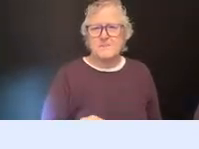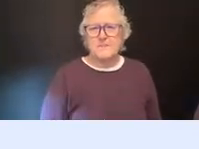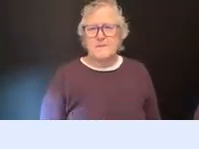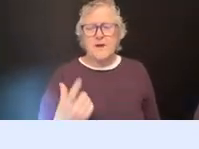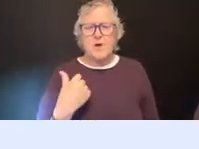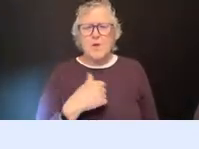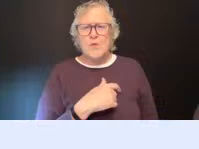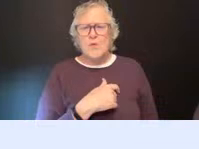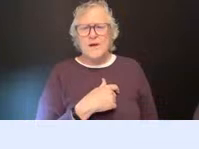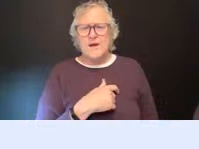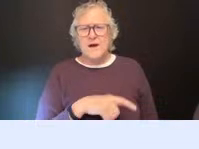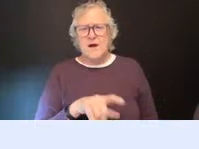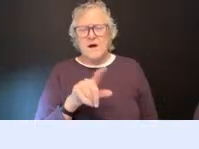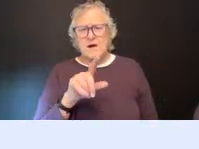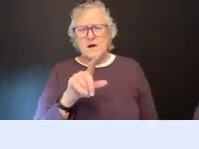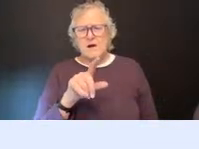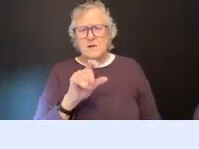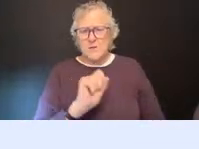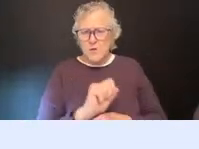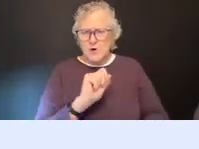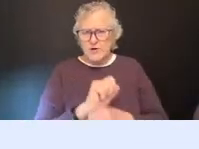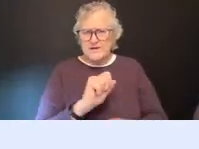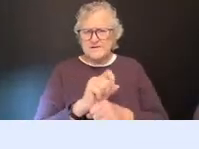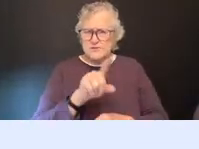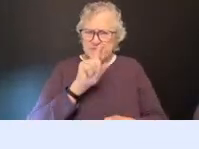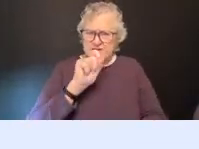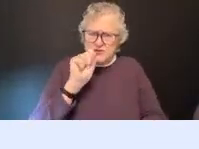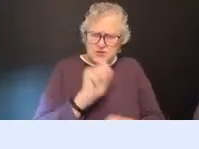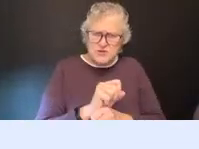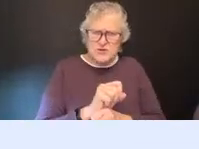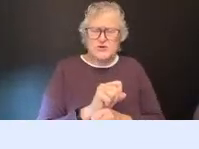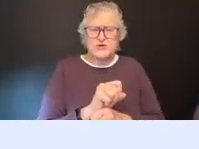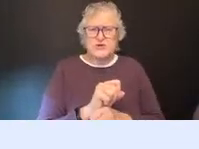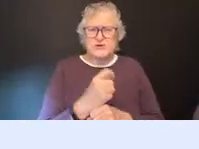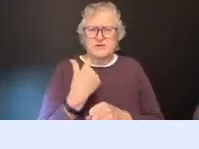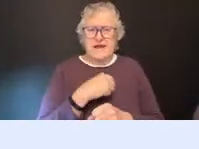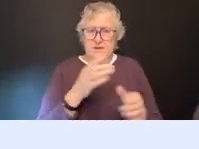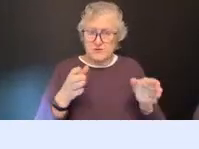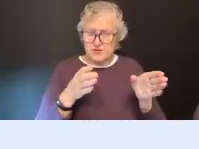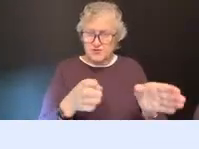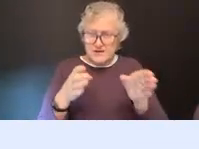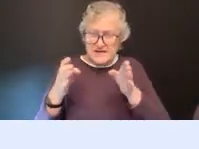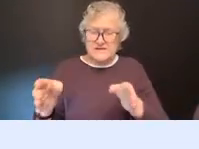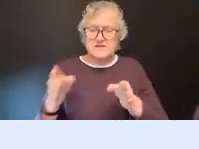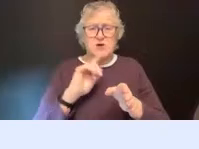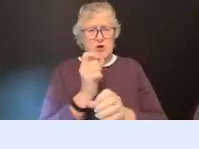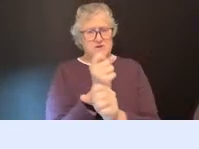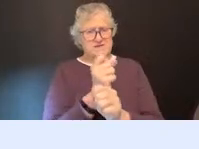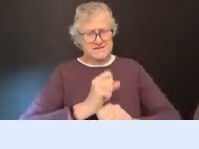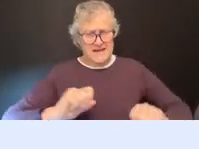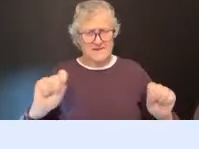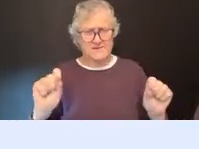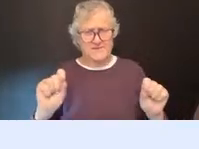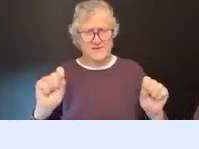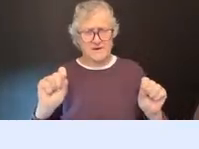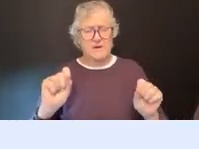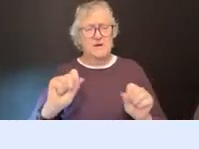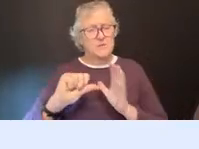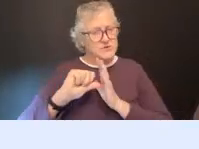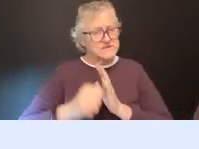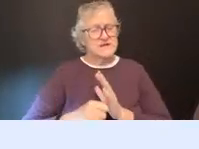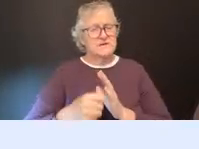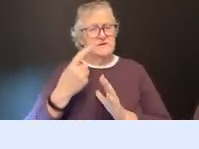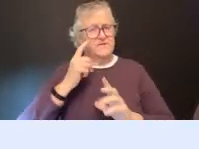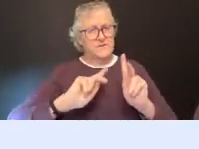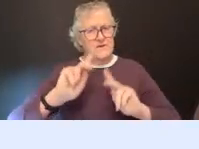for all system users, but especially those who can't or don't drive due to age, ability, income, or other reasons. With so much uncertainty